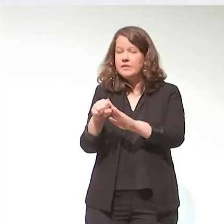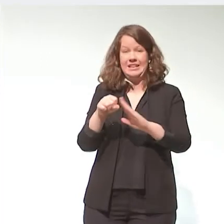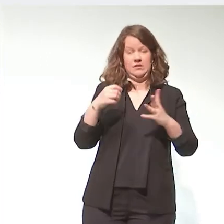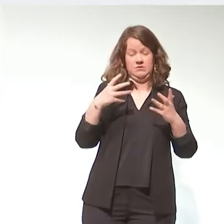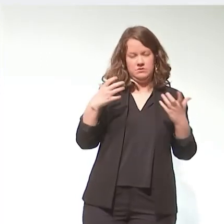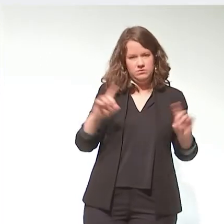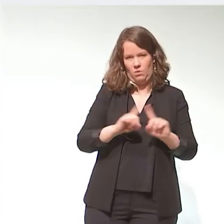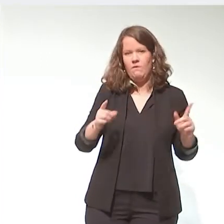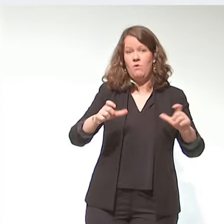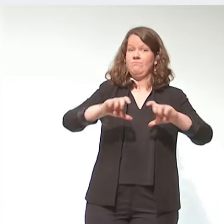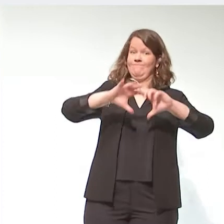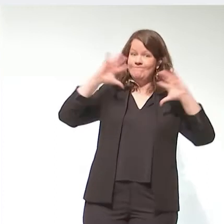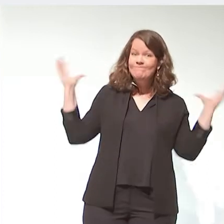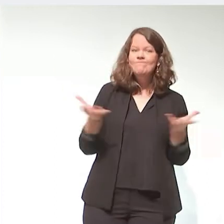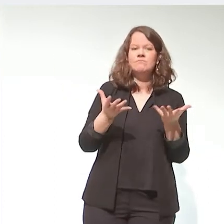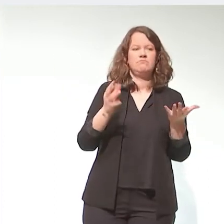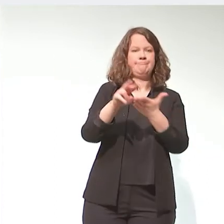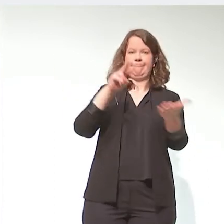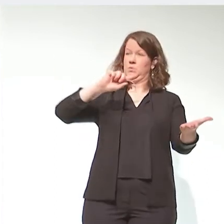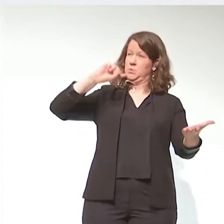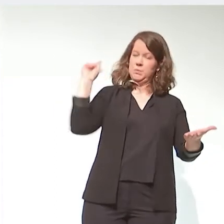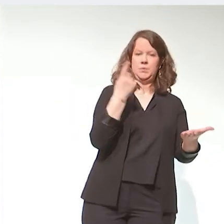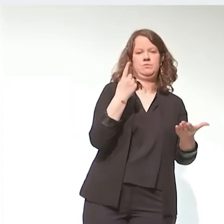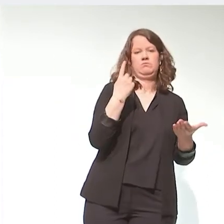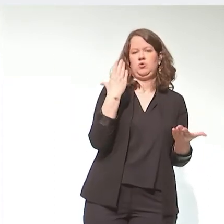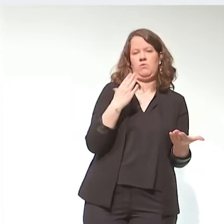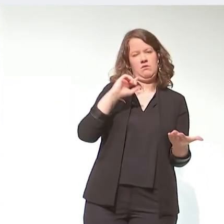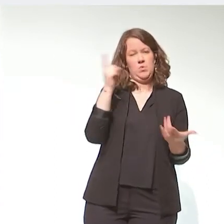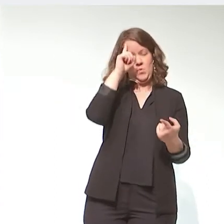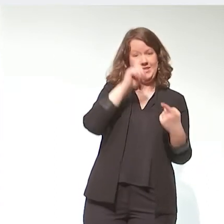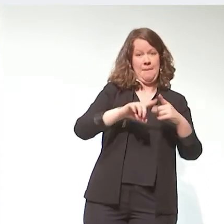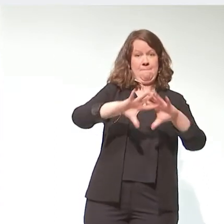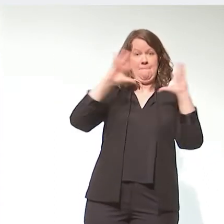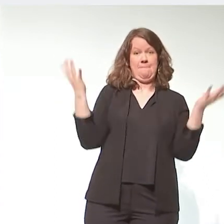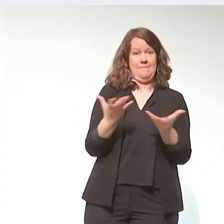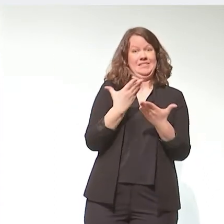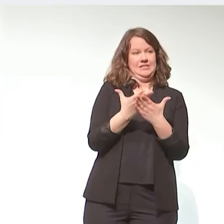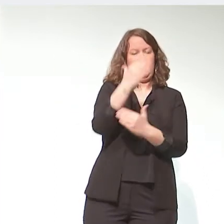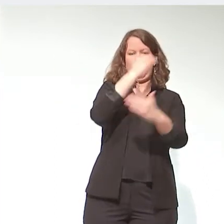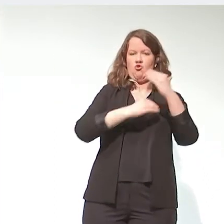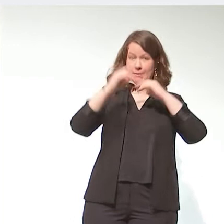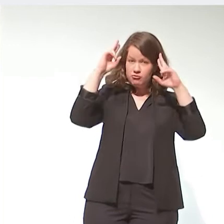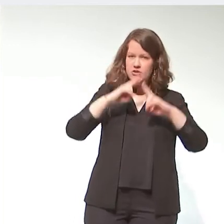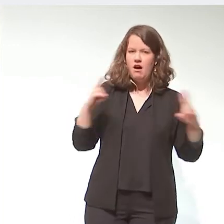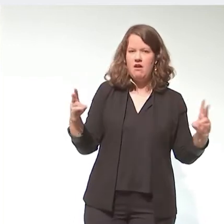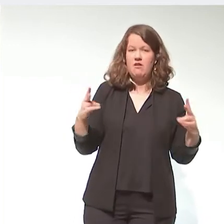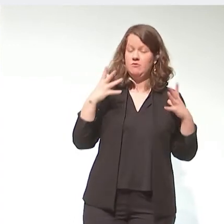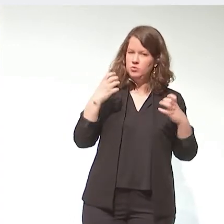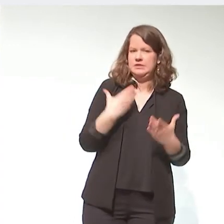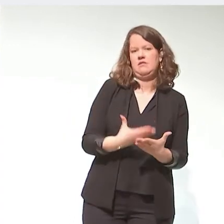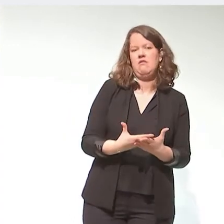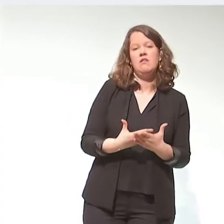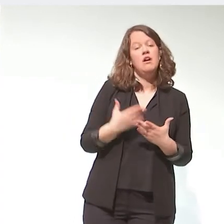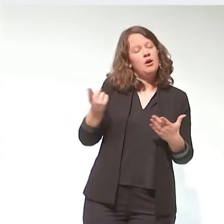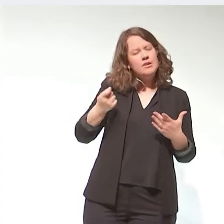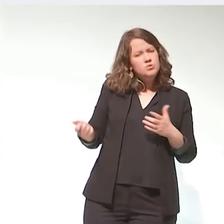the questions in the strategical plan, and we know all the steps that we have to do. Implementing the strategy,